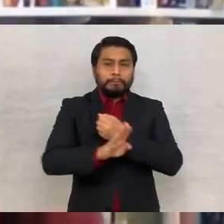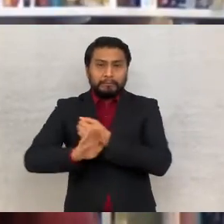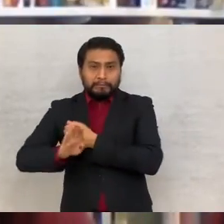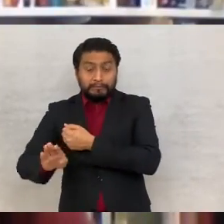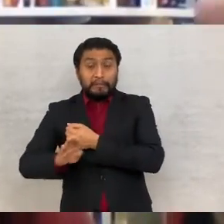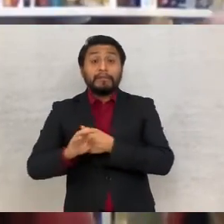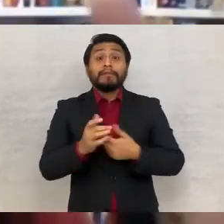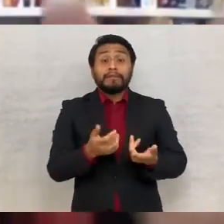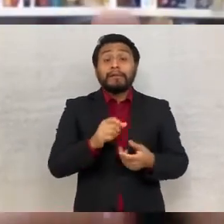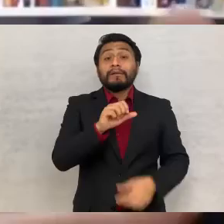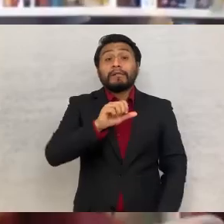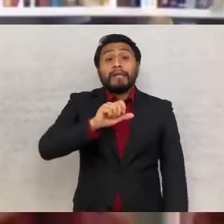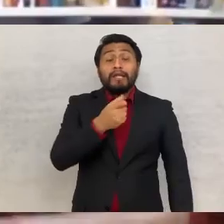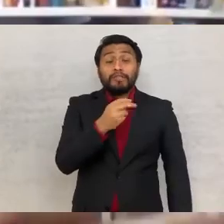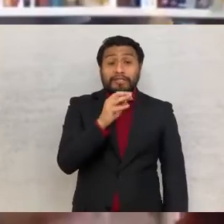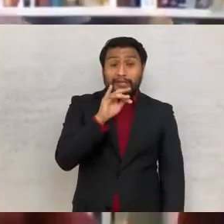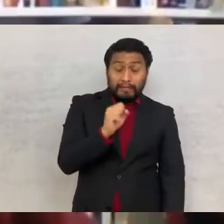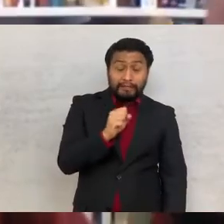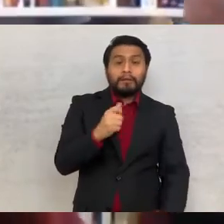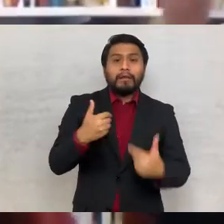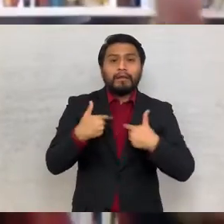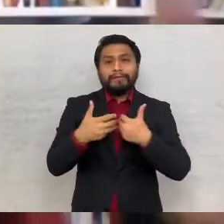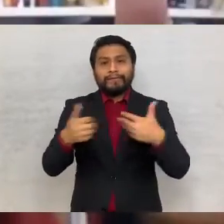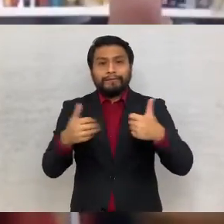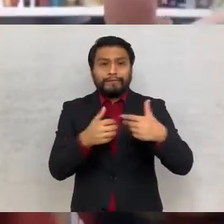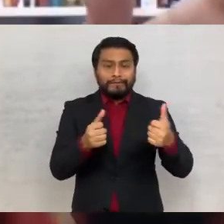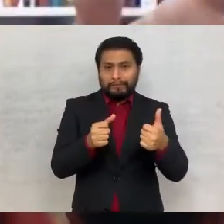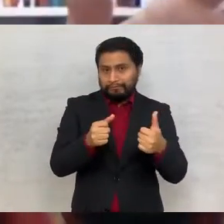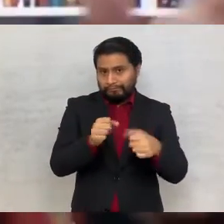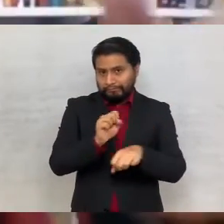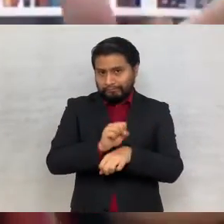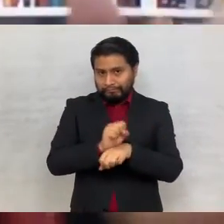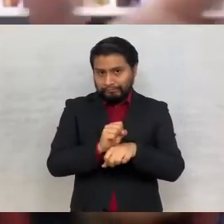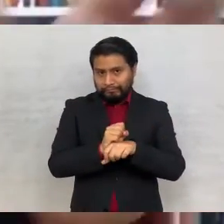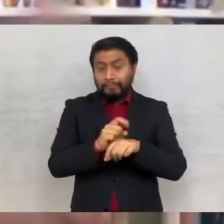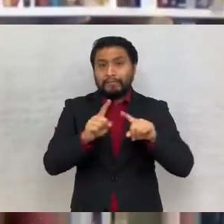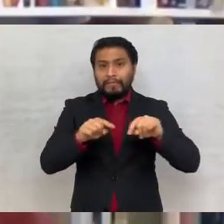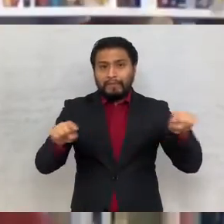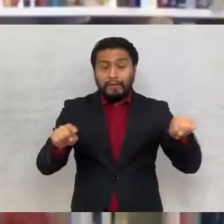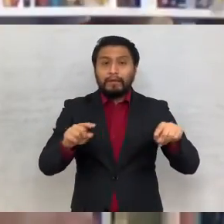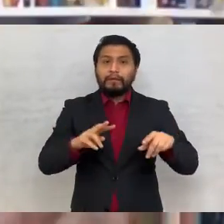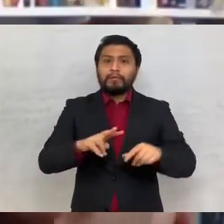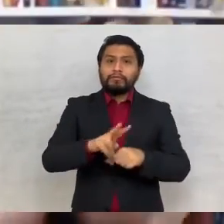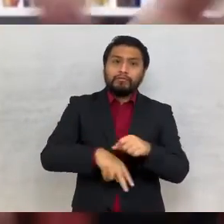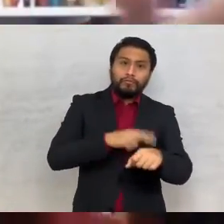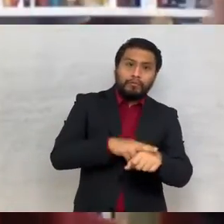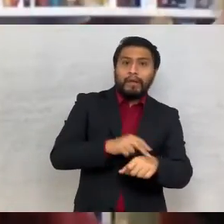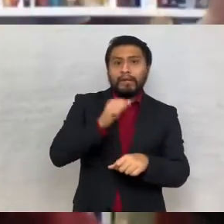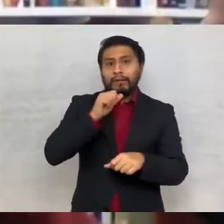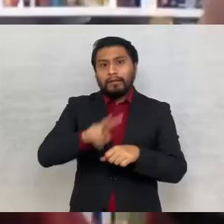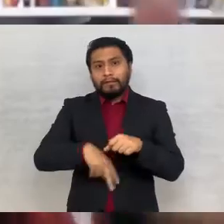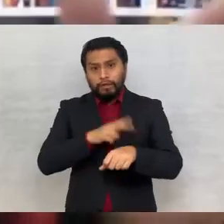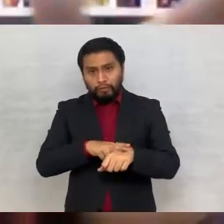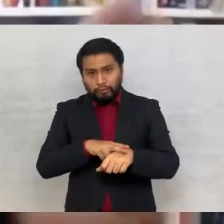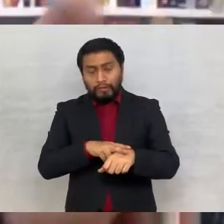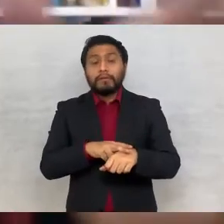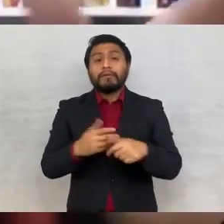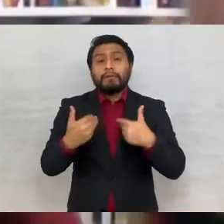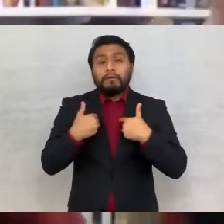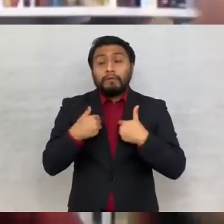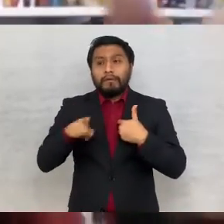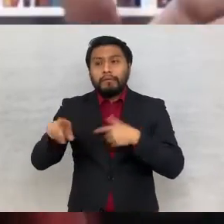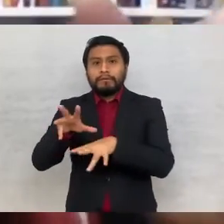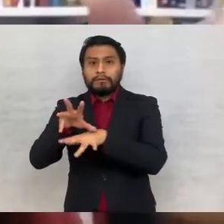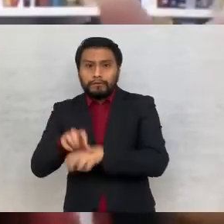eugenics, led by Bernaldo de Quirós, accompanied those enacting successive coups d'etat. Quirós died in 1973, and the